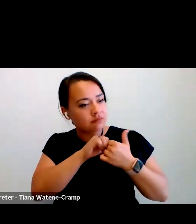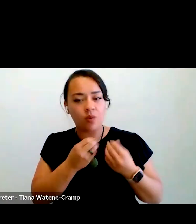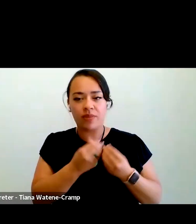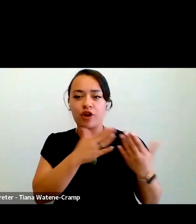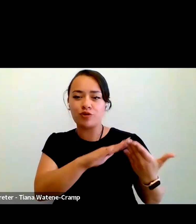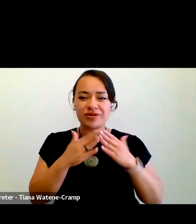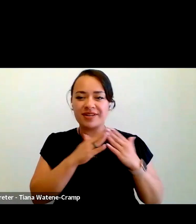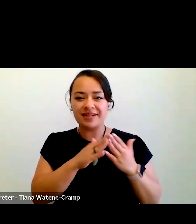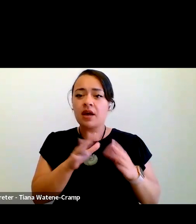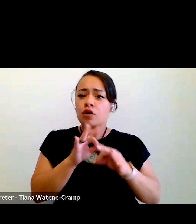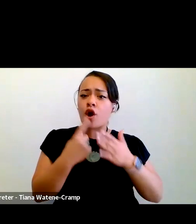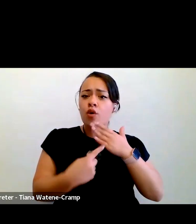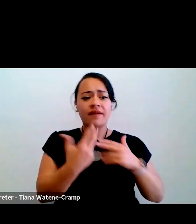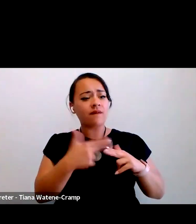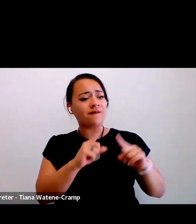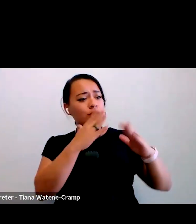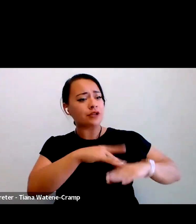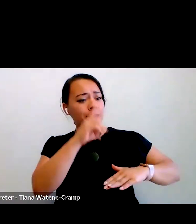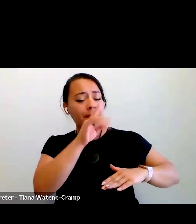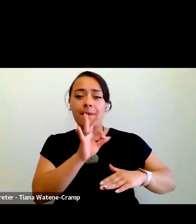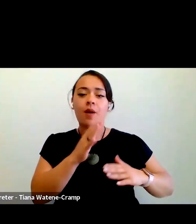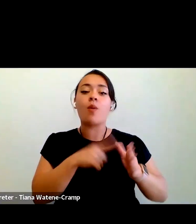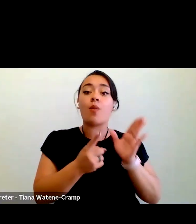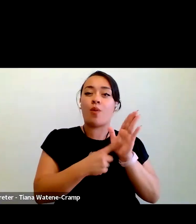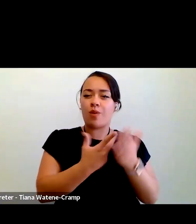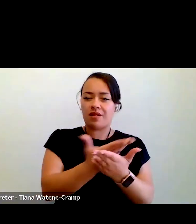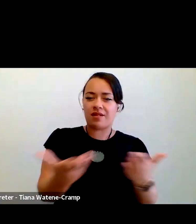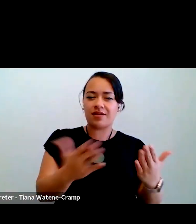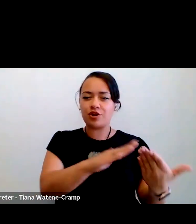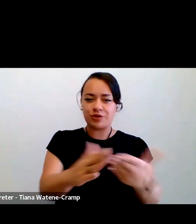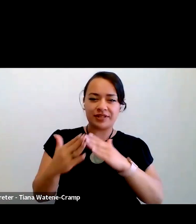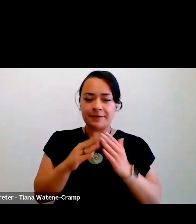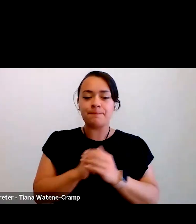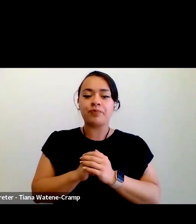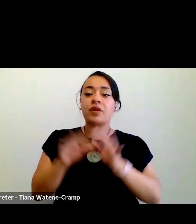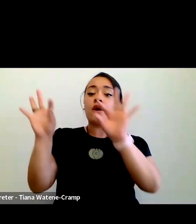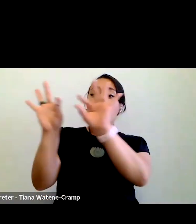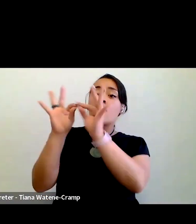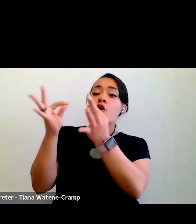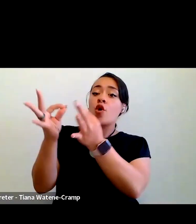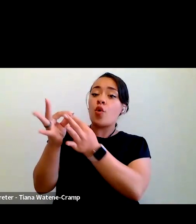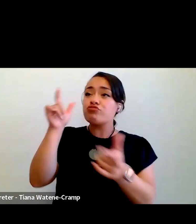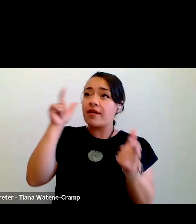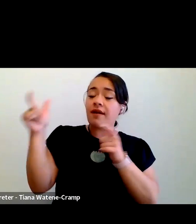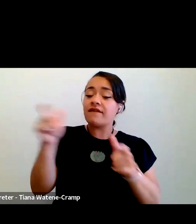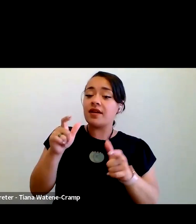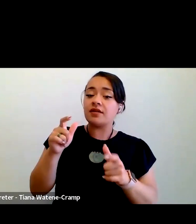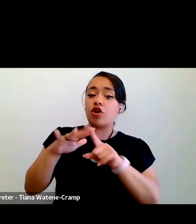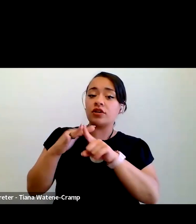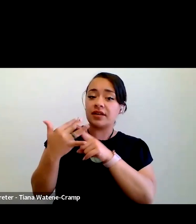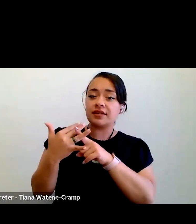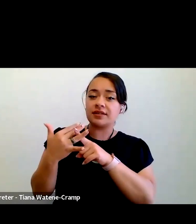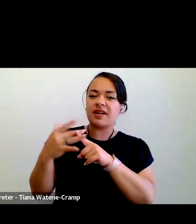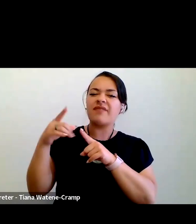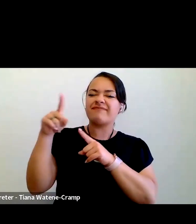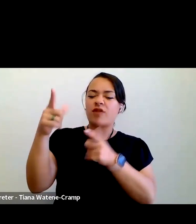to First Nations people, but to all communities. That makes sense. In a corporate governance context, transactional ways of working